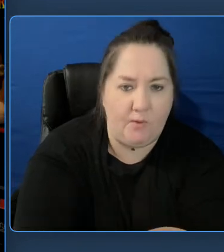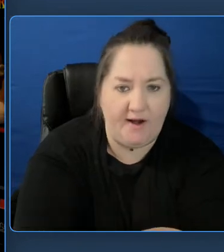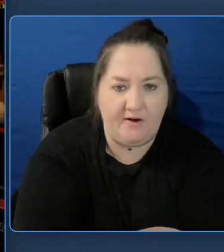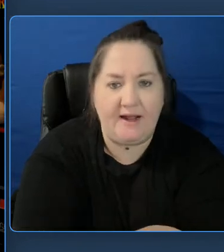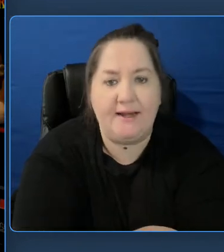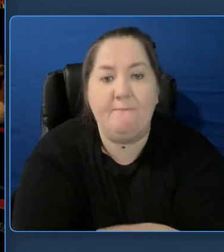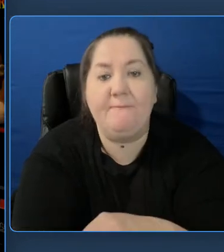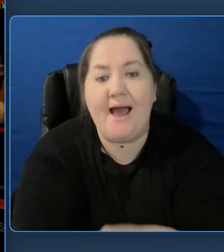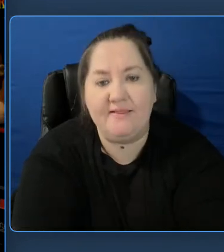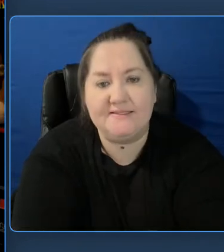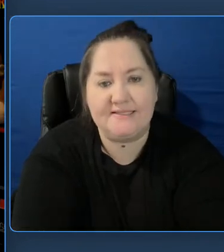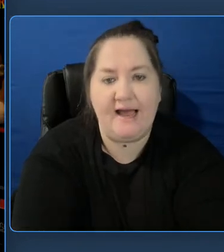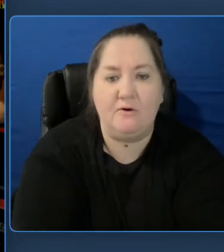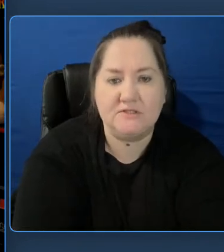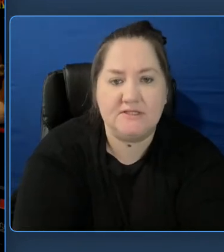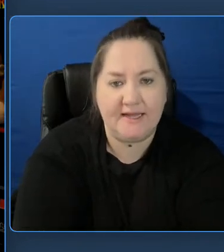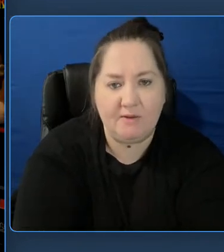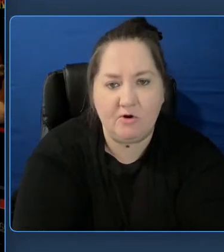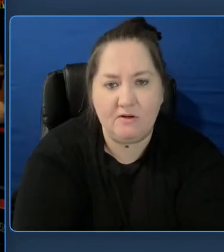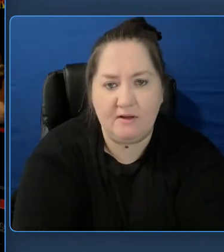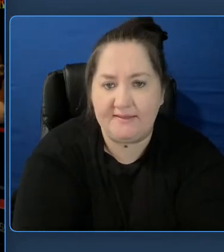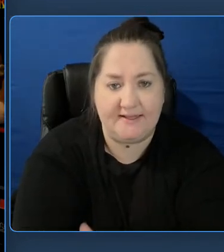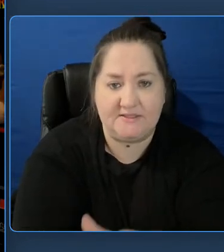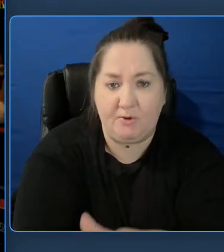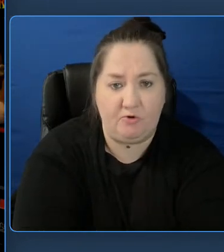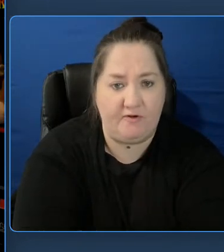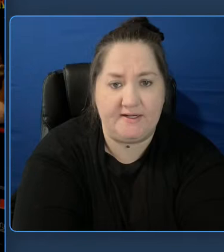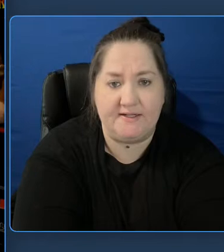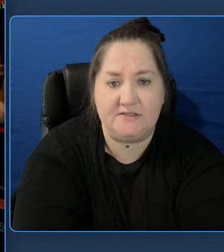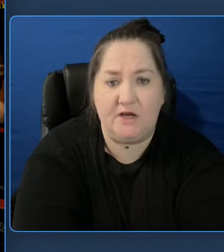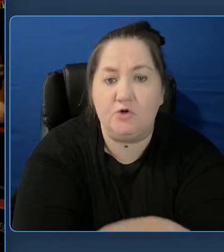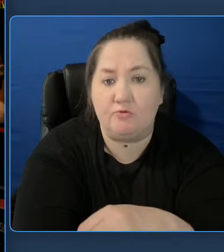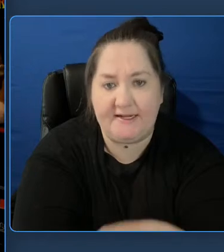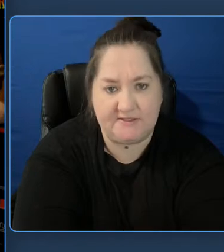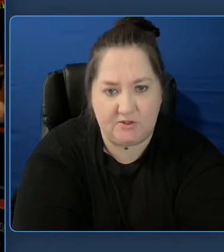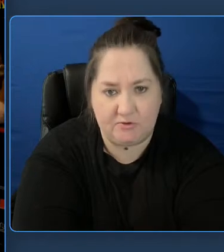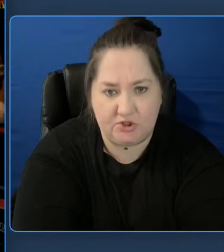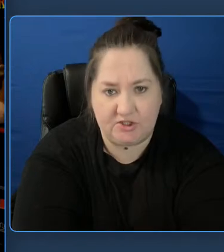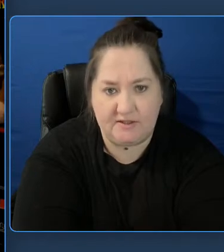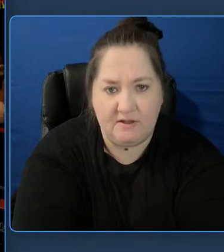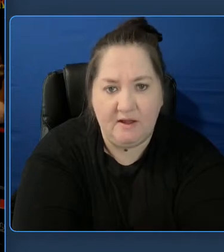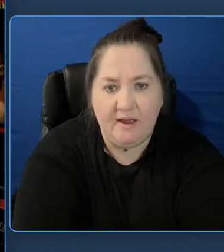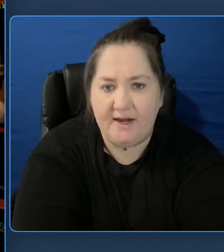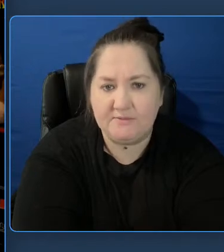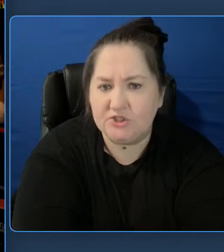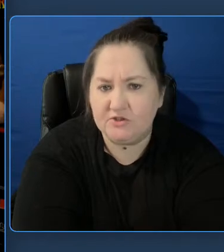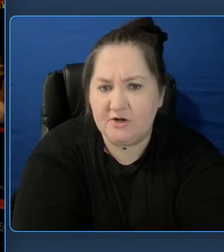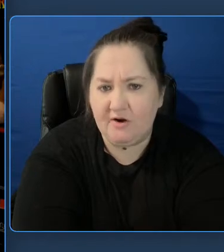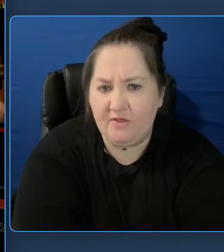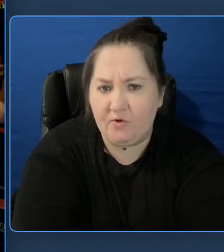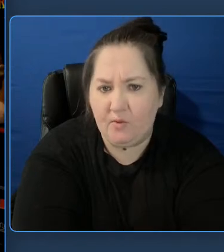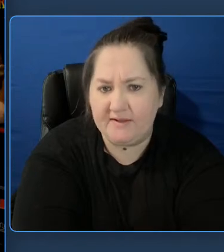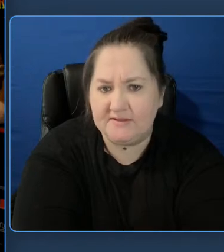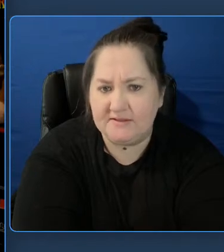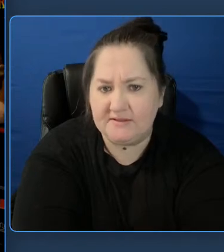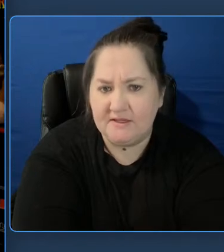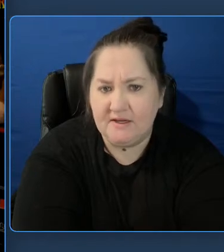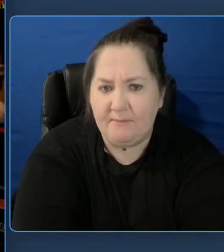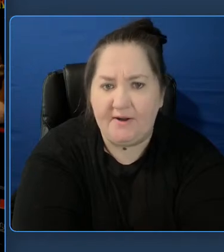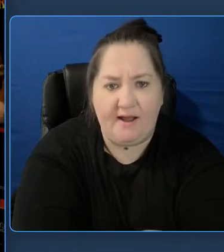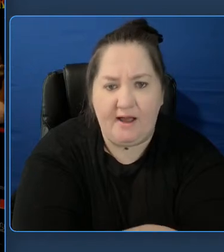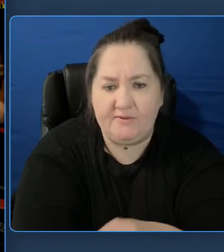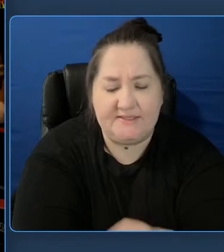move anywhere and kind of balance out the camera. I think that's perfect. And it's a great solution. And I'm sure there are other